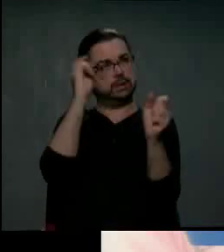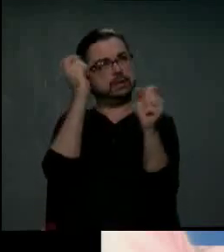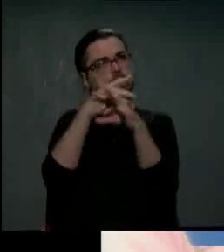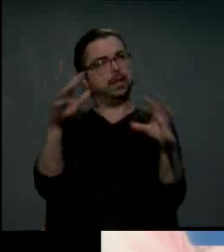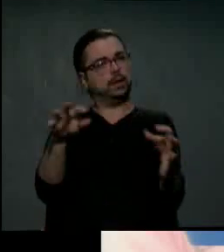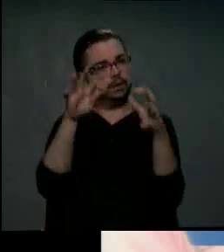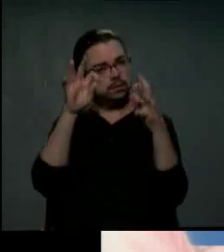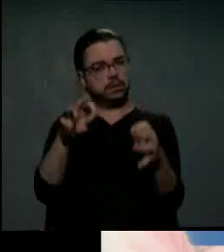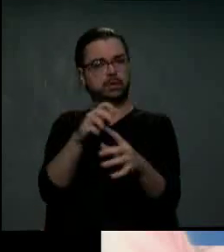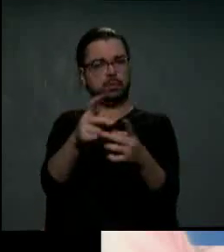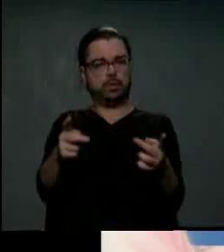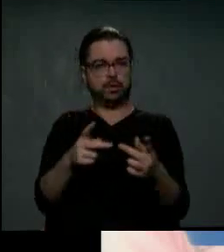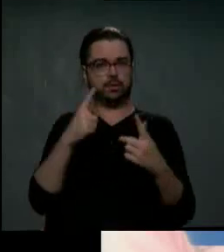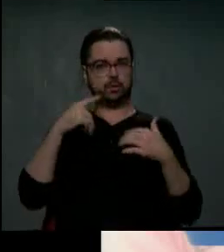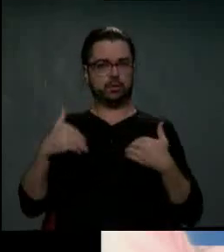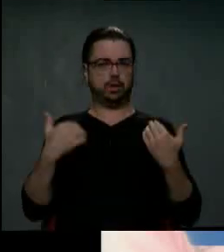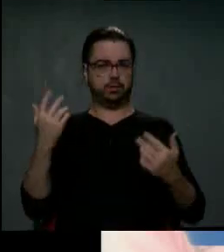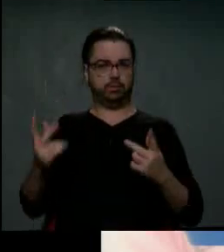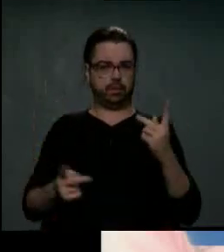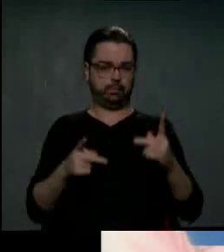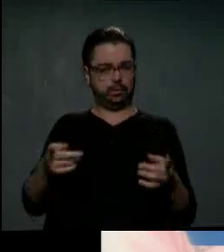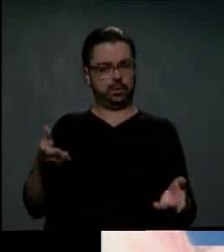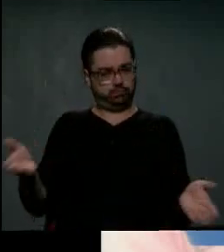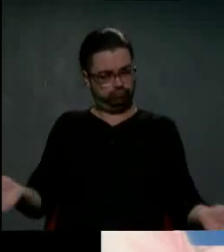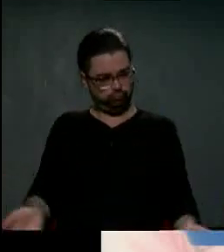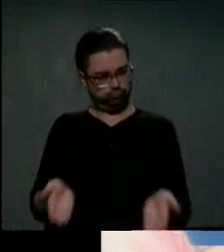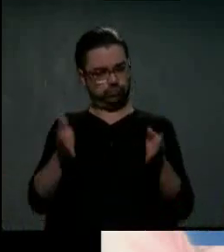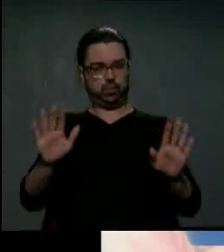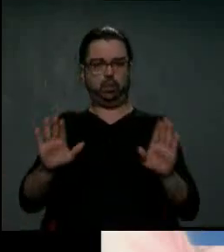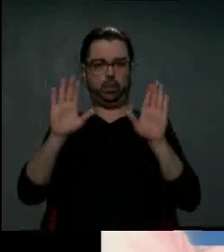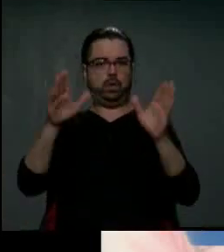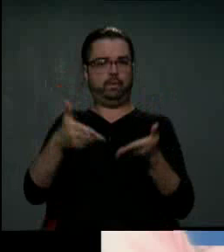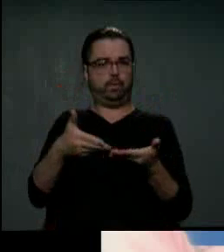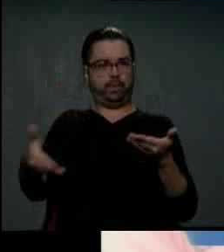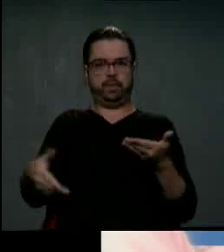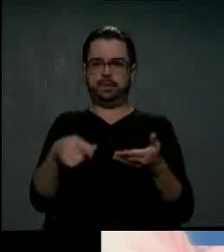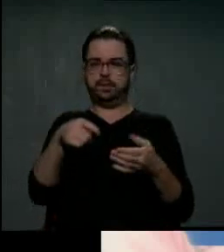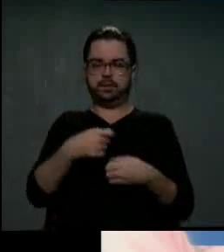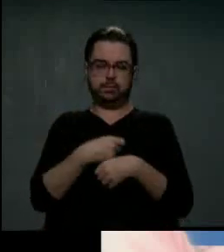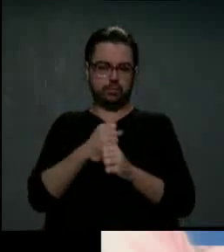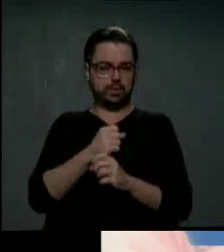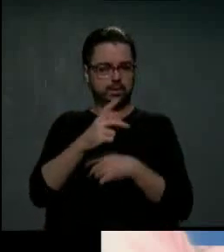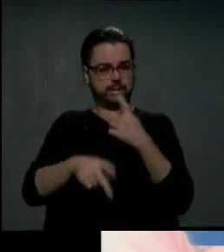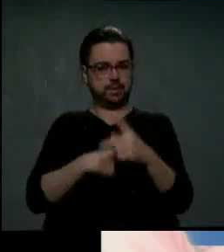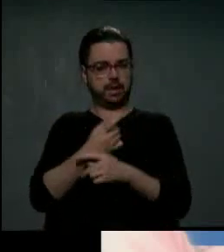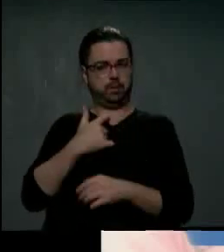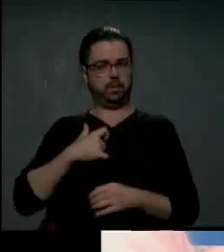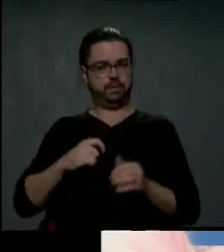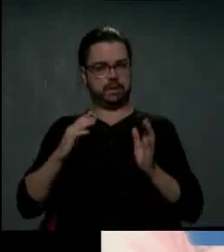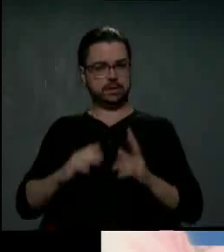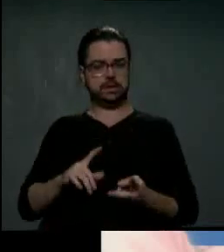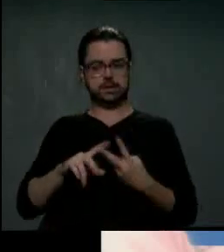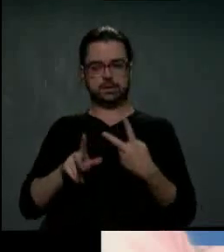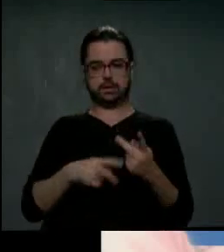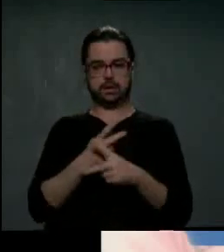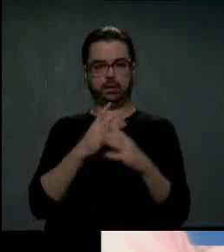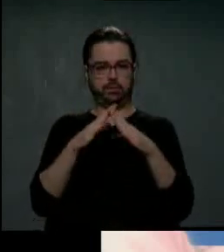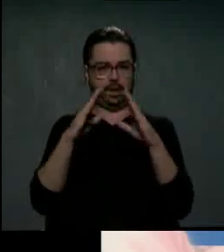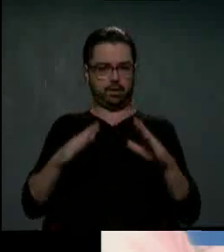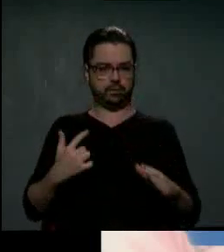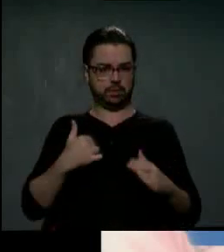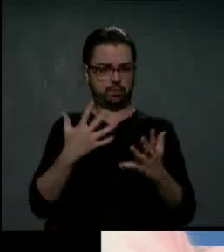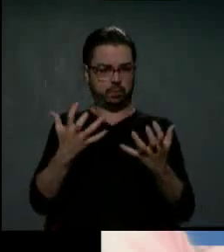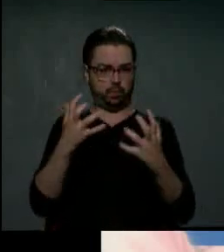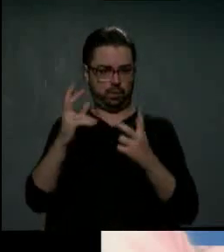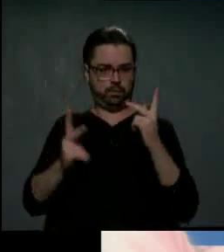youth. It brings out wonderful things and creates the type of citizens, and it creates the type of housing that we want people